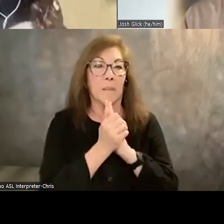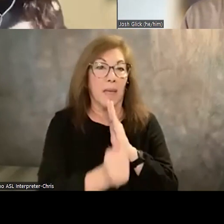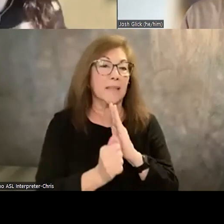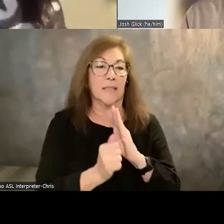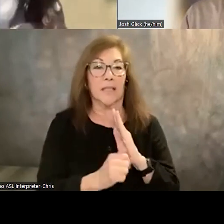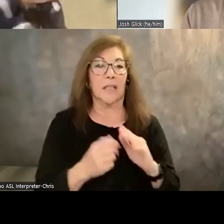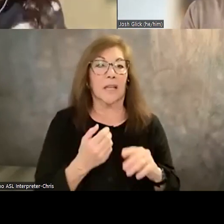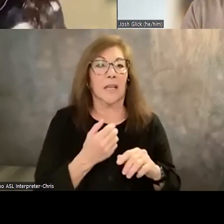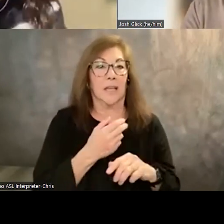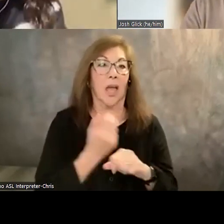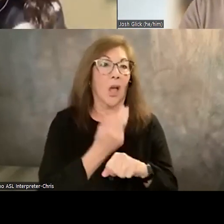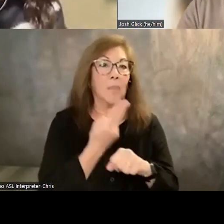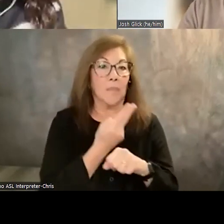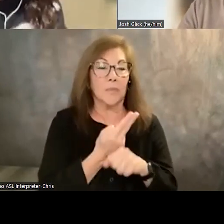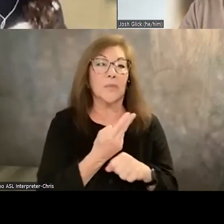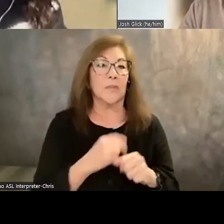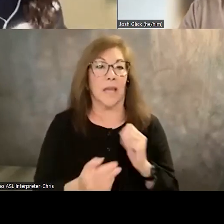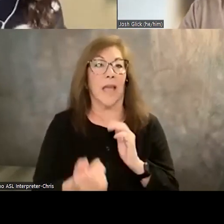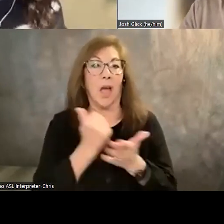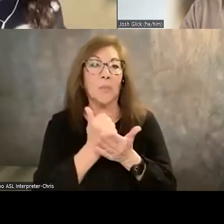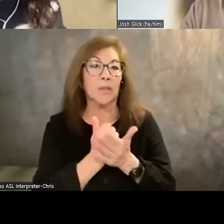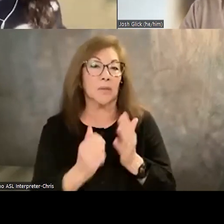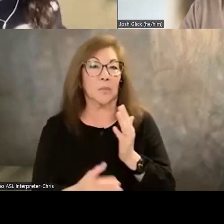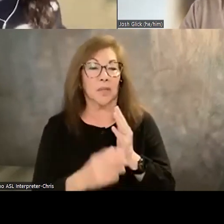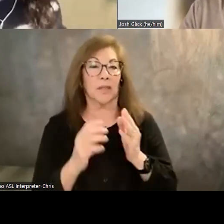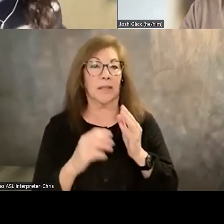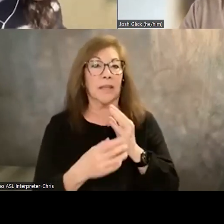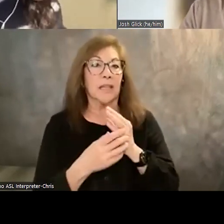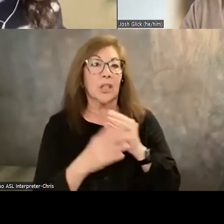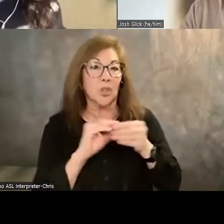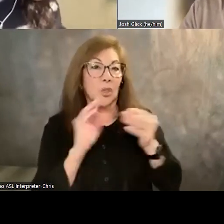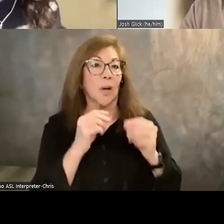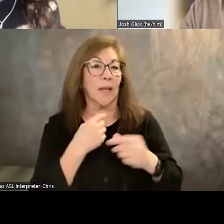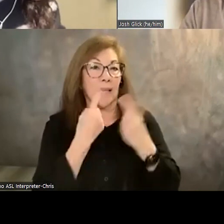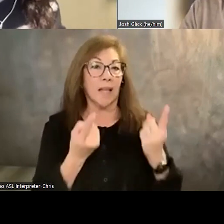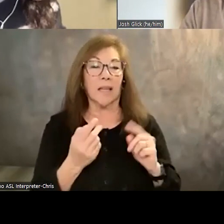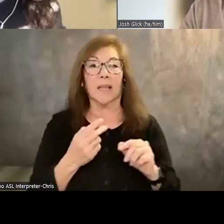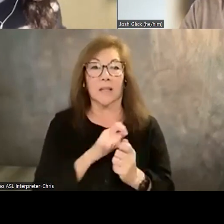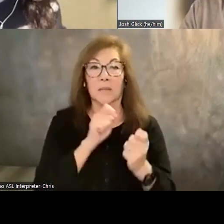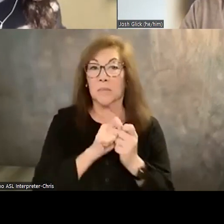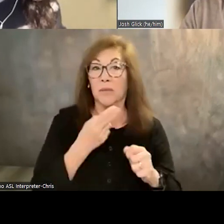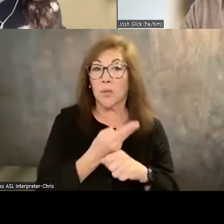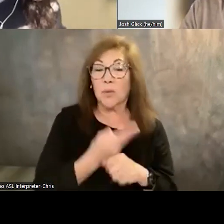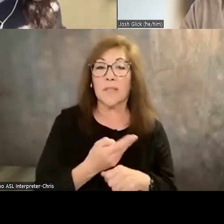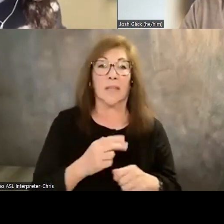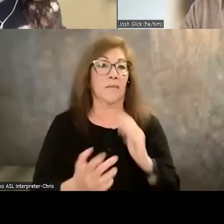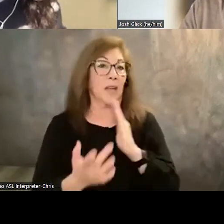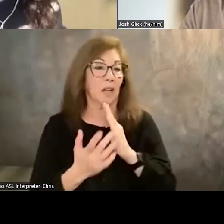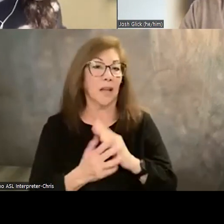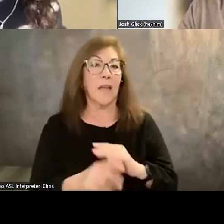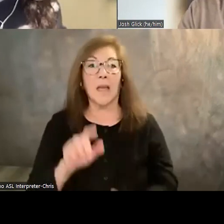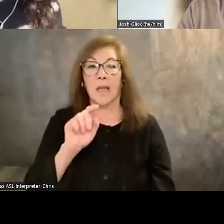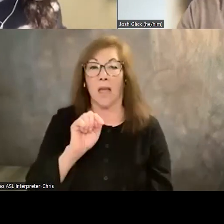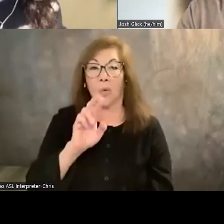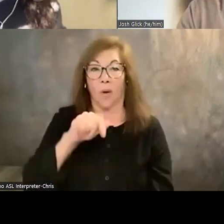us in our storytelling. And so something that feels really specific about our use of an application of this technology and Raquel's is